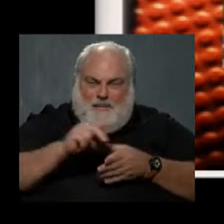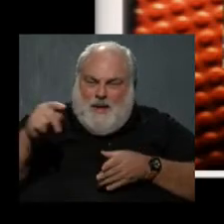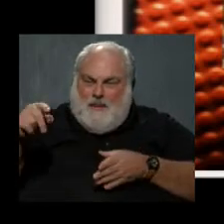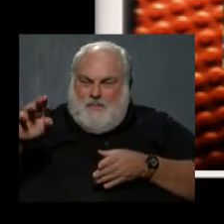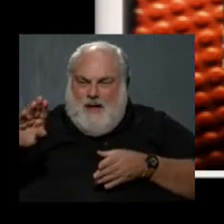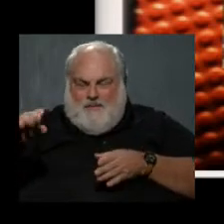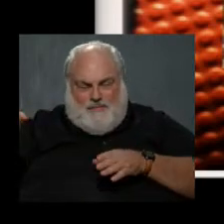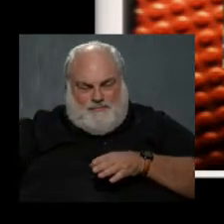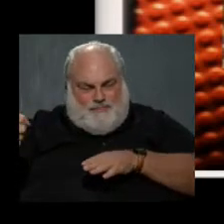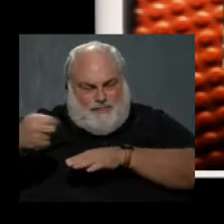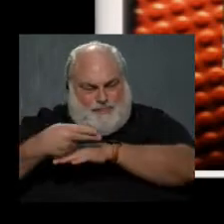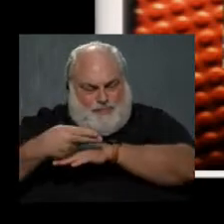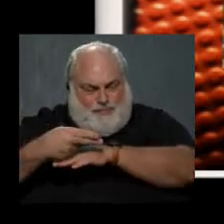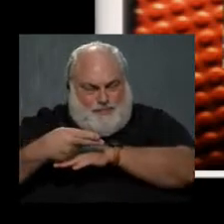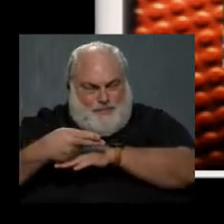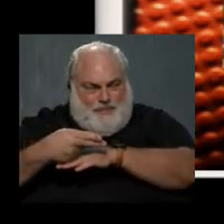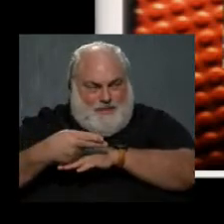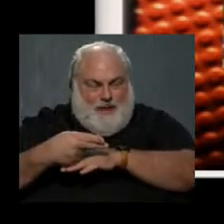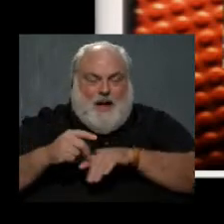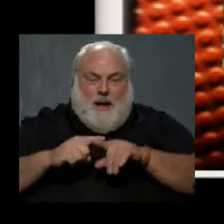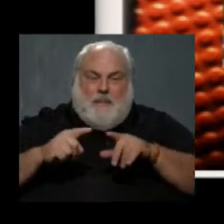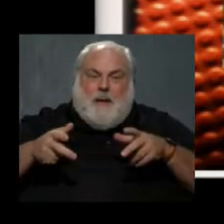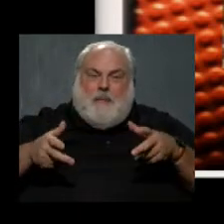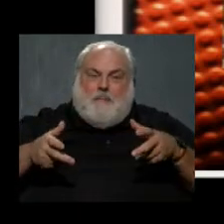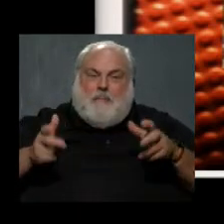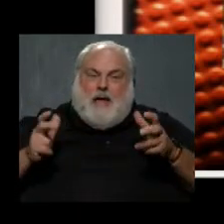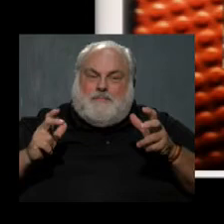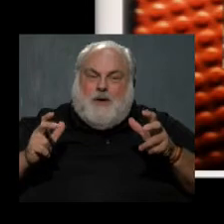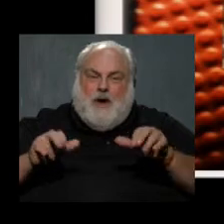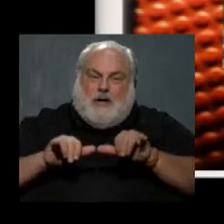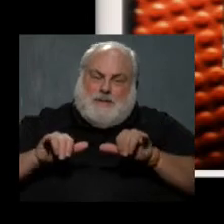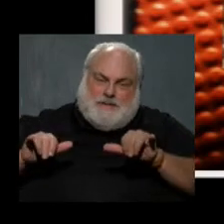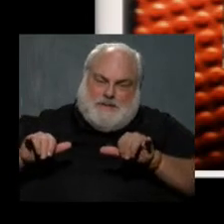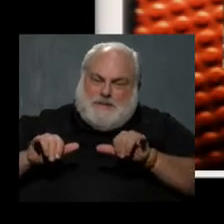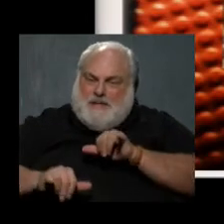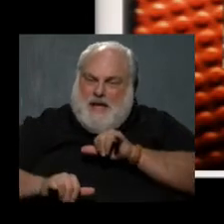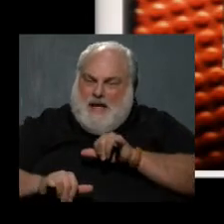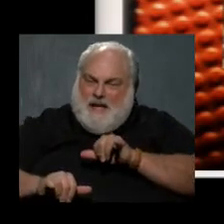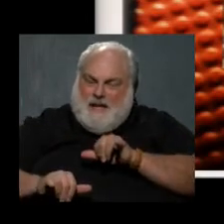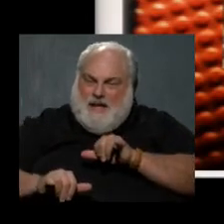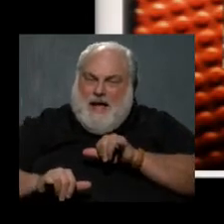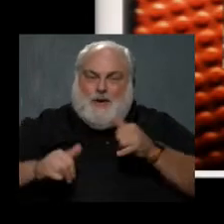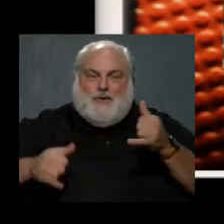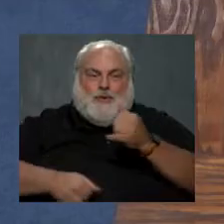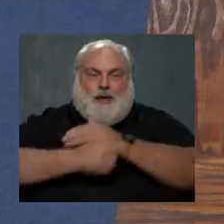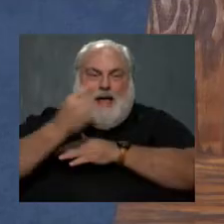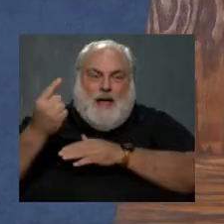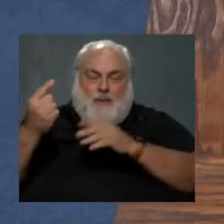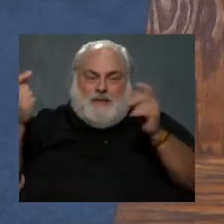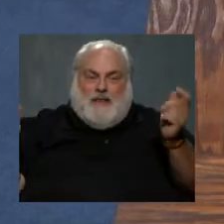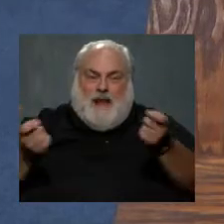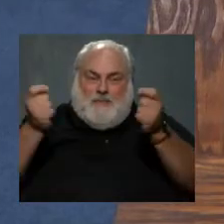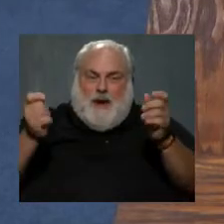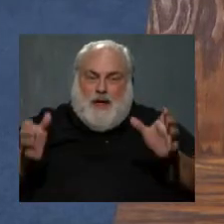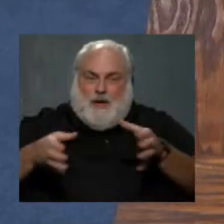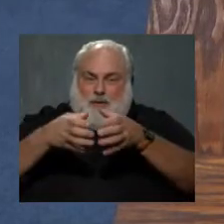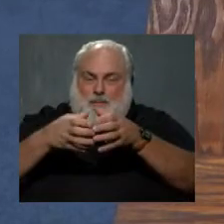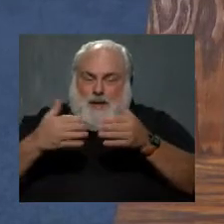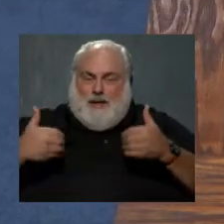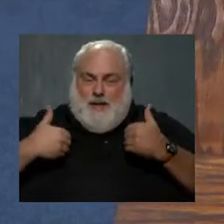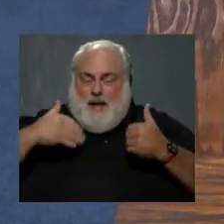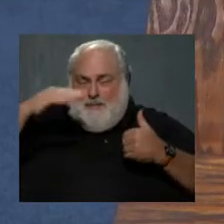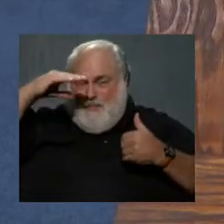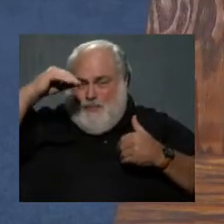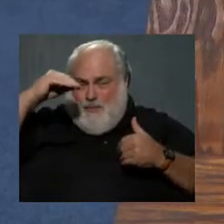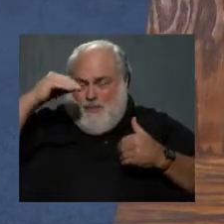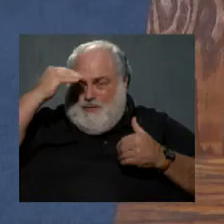The game may not have gone our way, but basketball was here to stay in the Rock. And today we're here to celebrate a group of young men who know